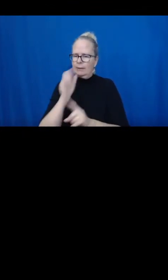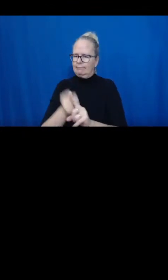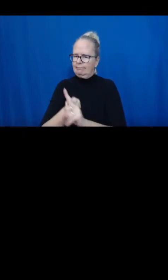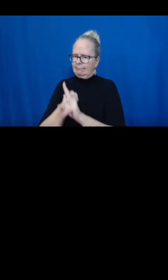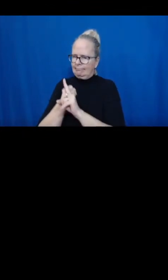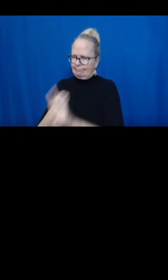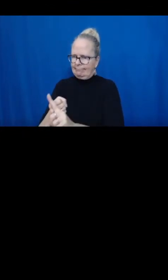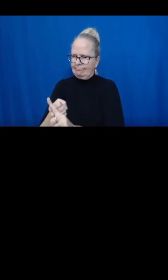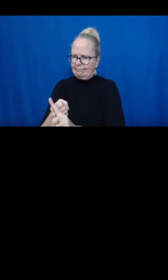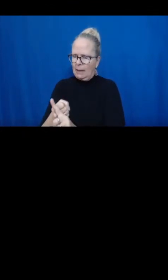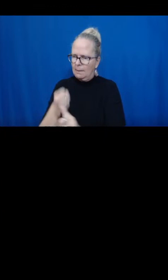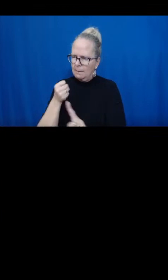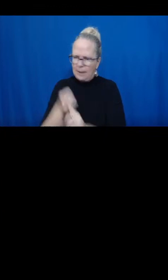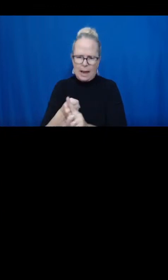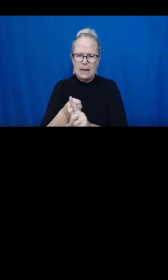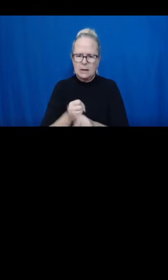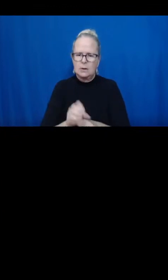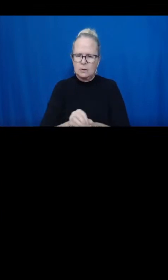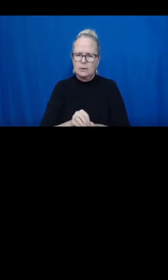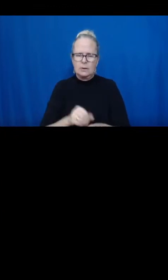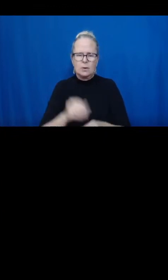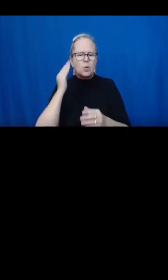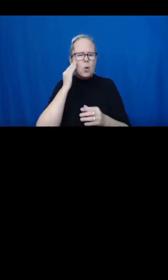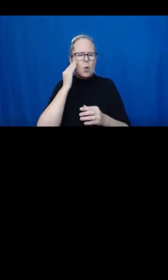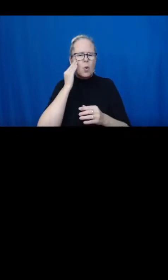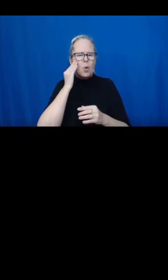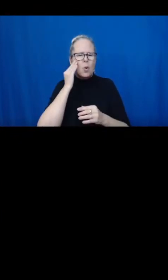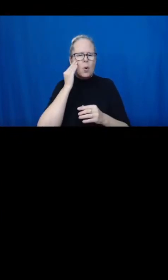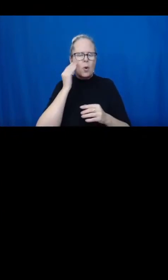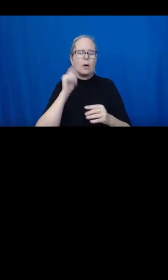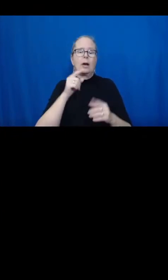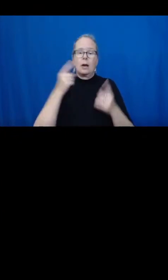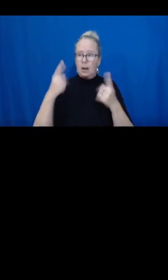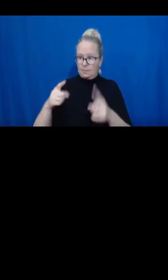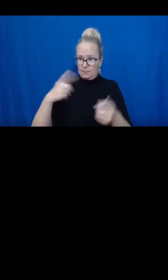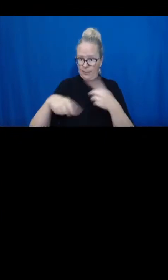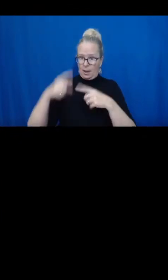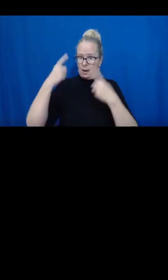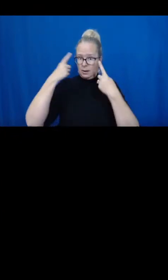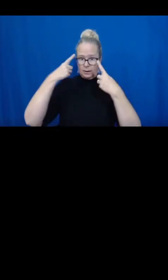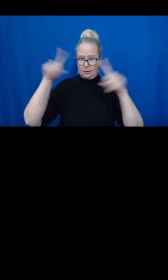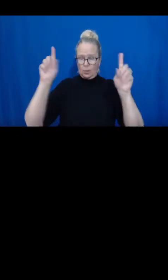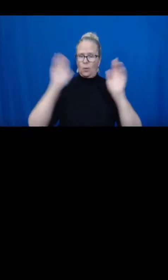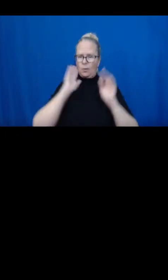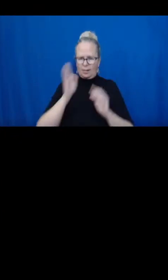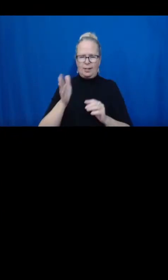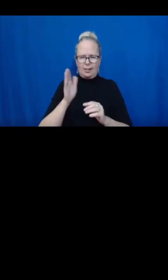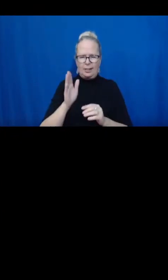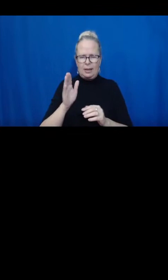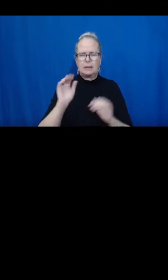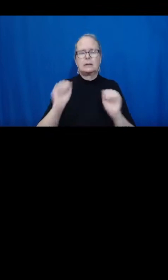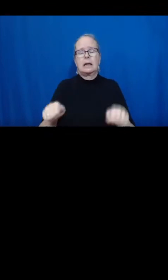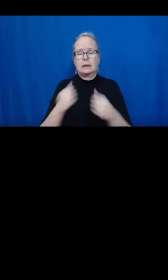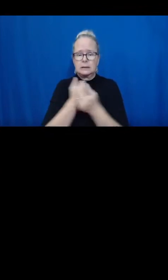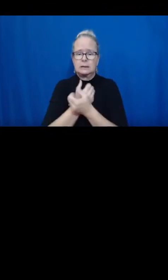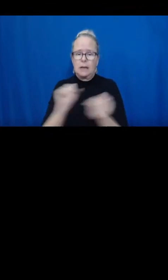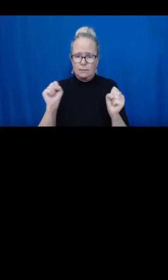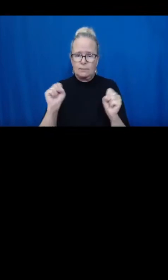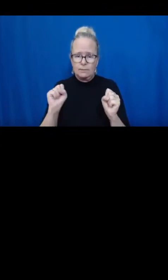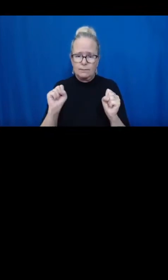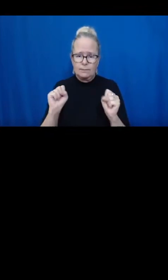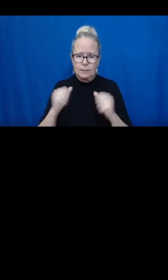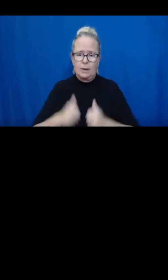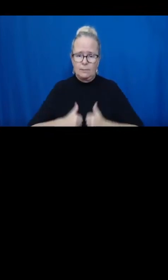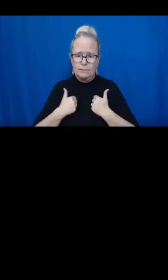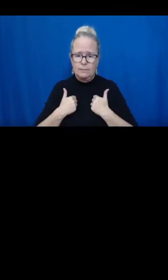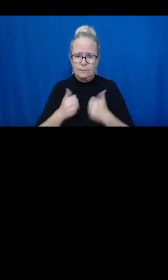let's make sure that they know that as well. Every single one of them matters, and they